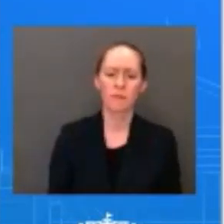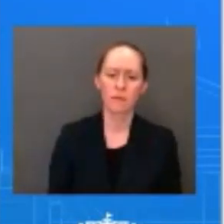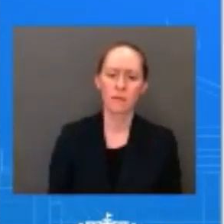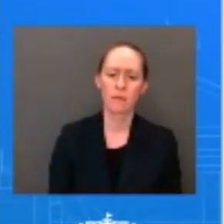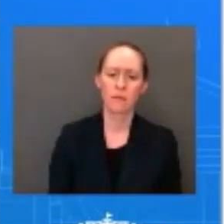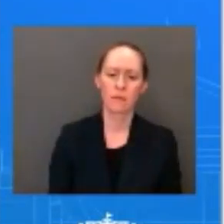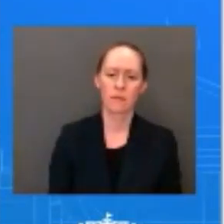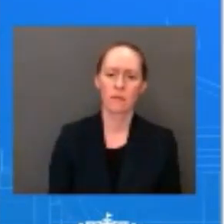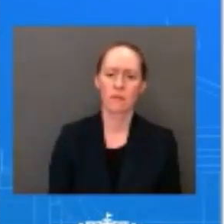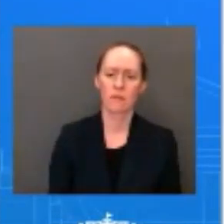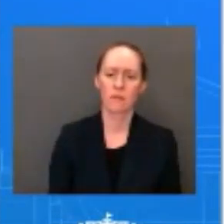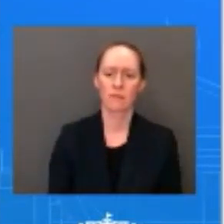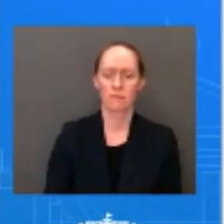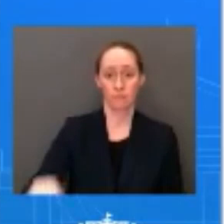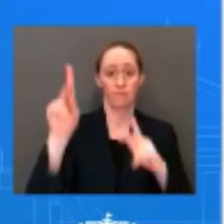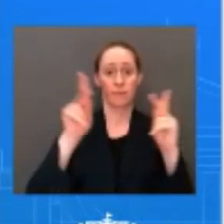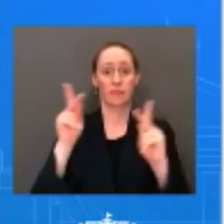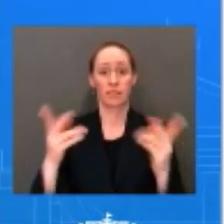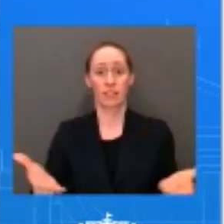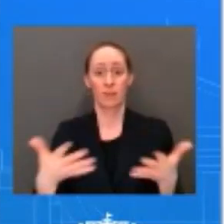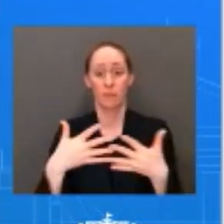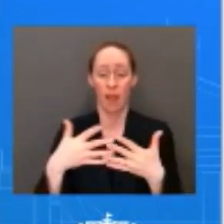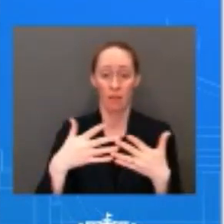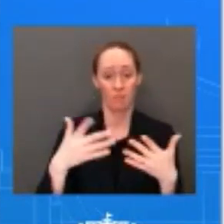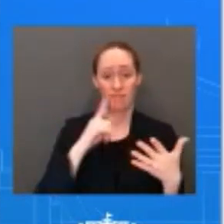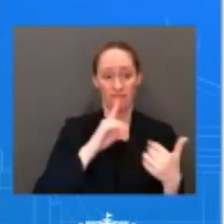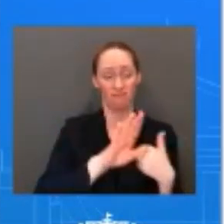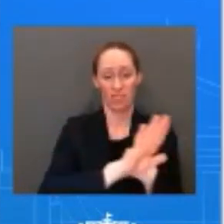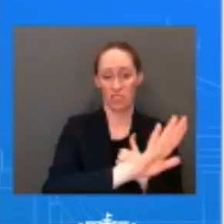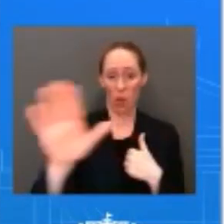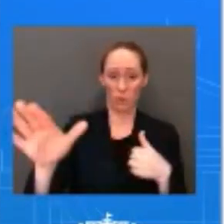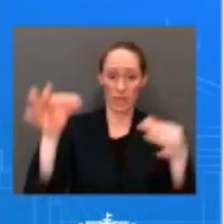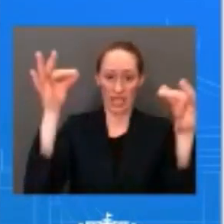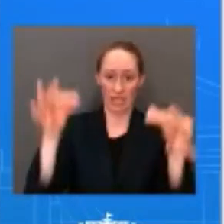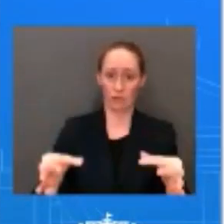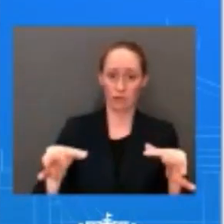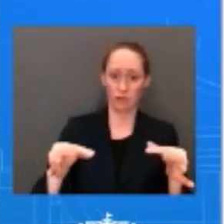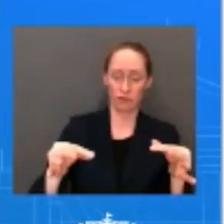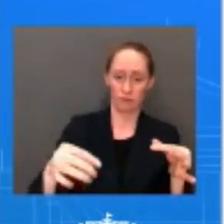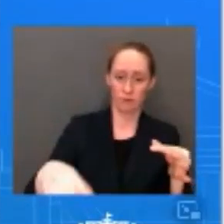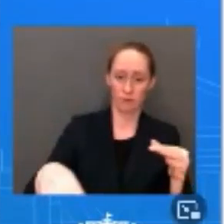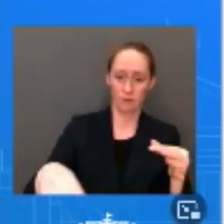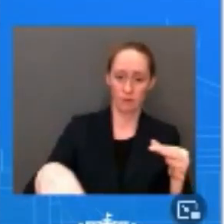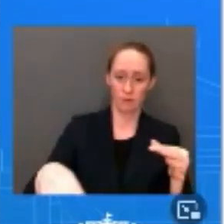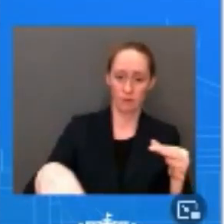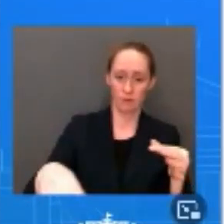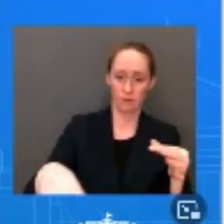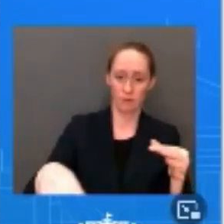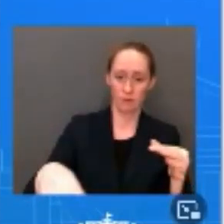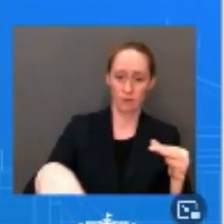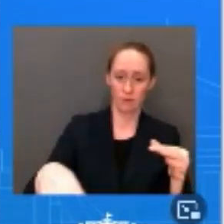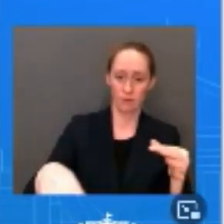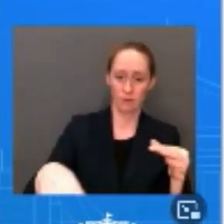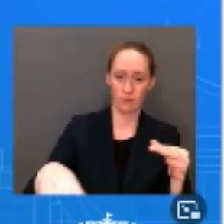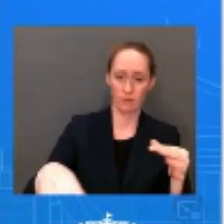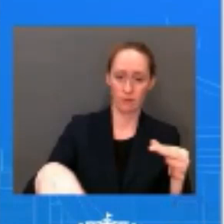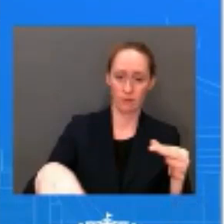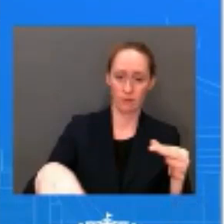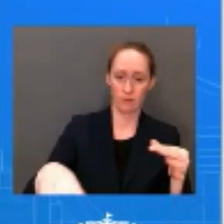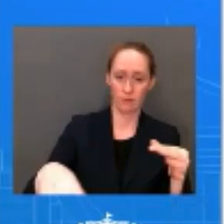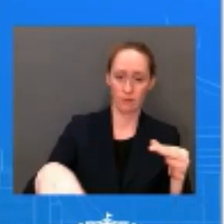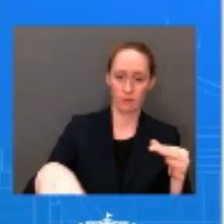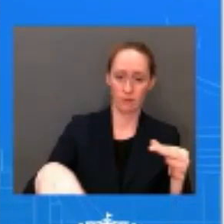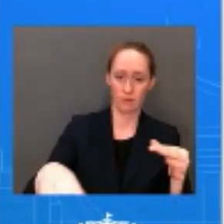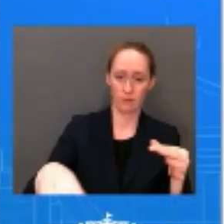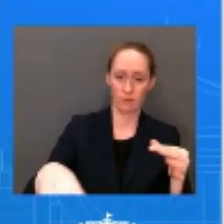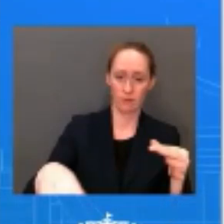decide how they see this president. Look, this is a president that came into office. 9 million people had lost their jobs. Make your own decision. We're not going to have any. We're not